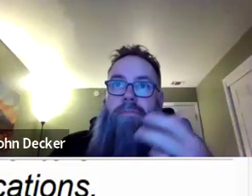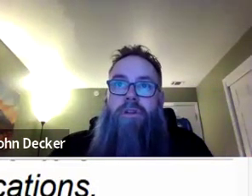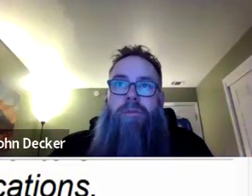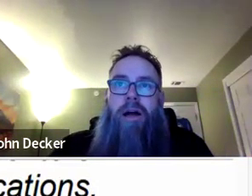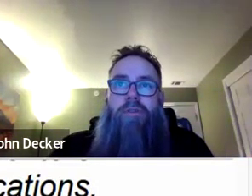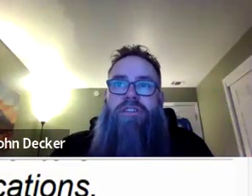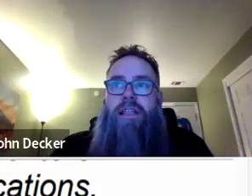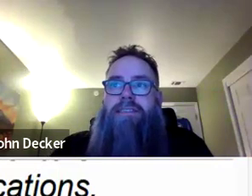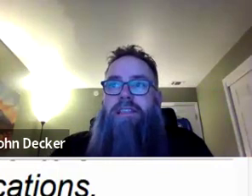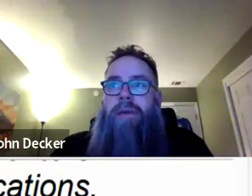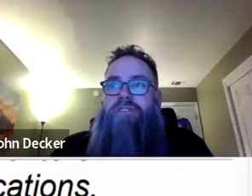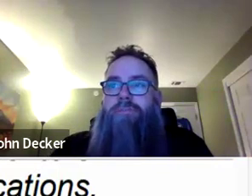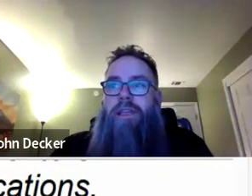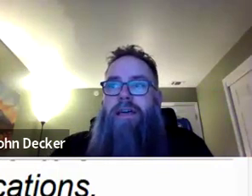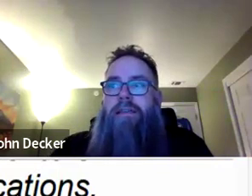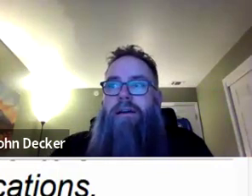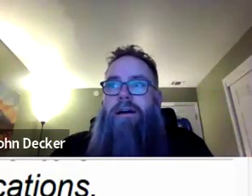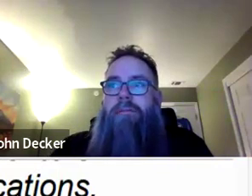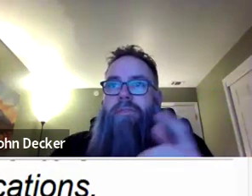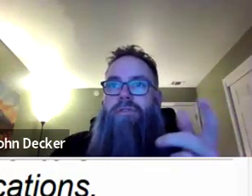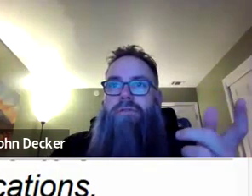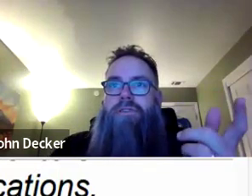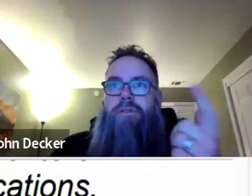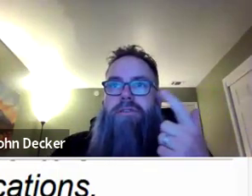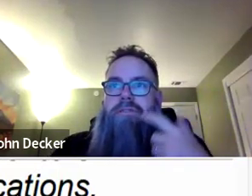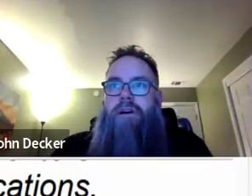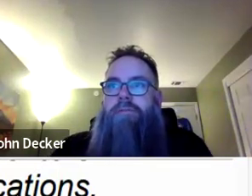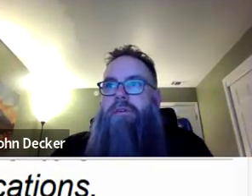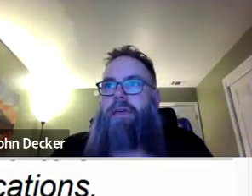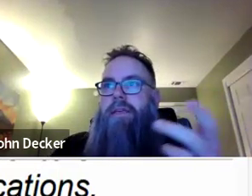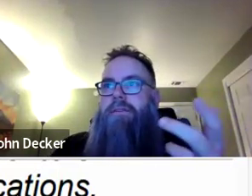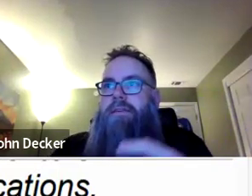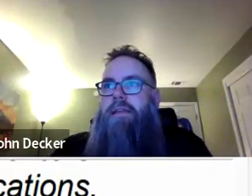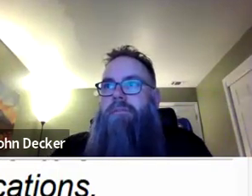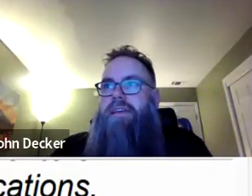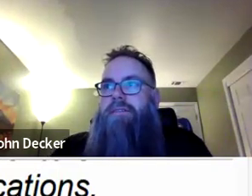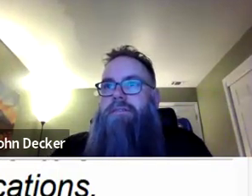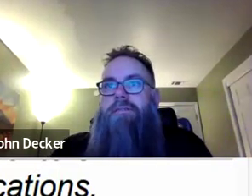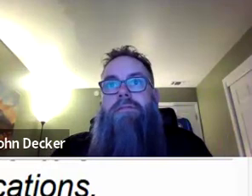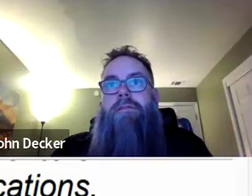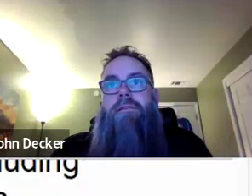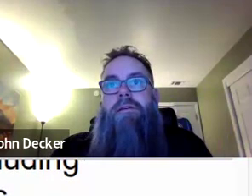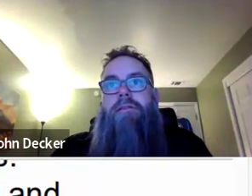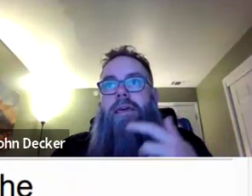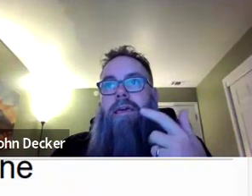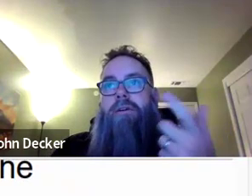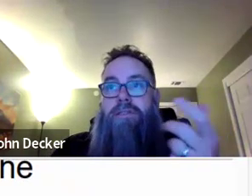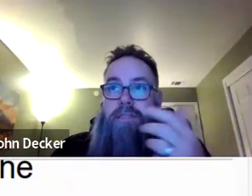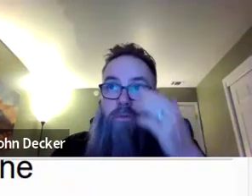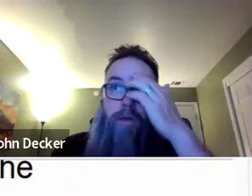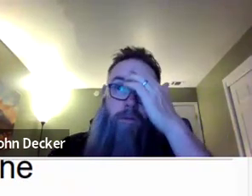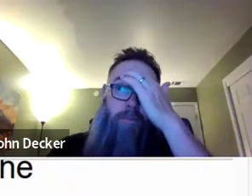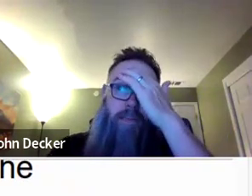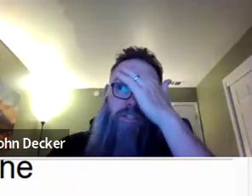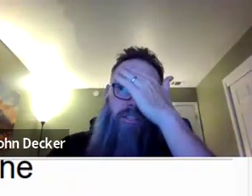here. They're going to be operationalizing the master plan through a series of upcoming meetings and updates. The health